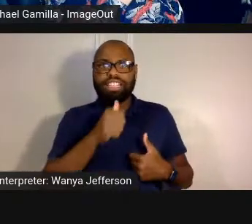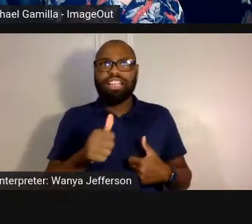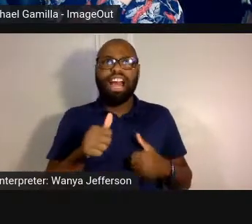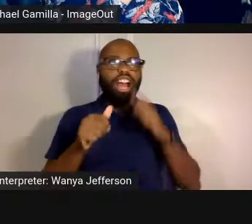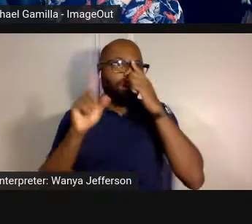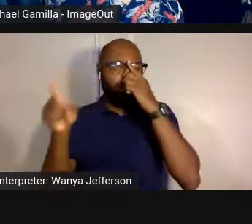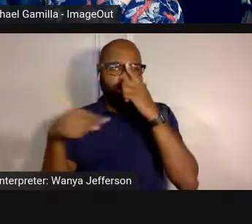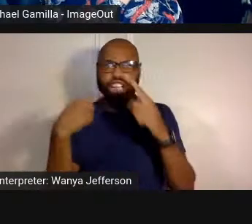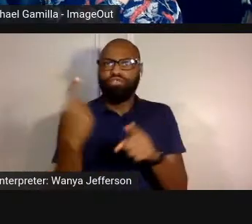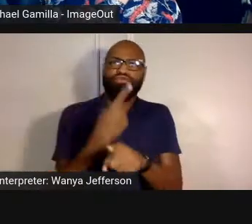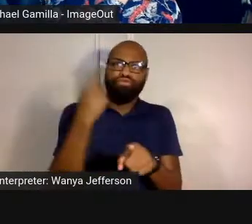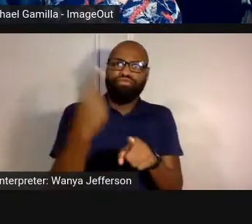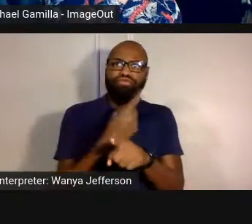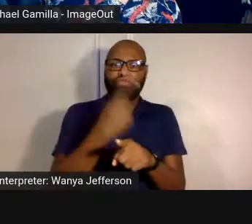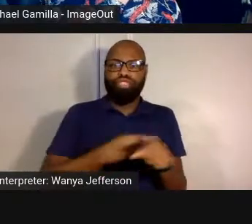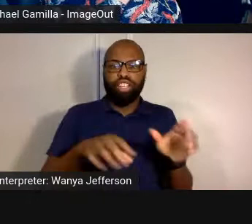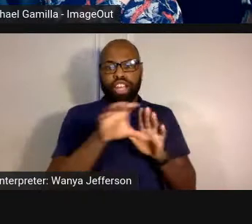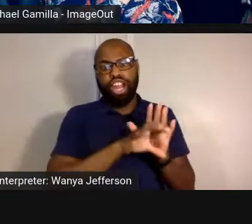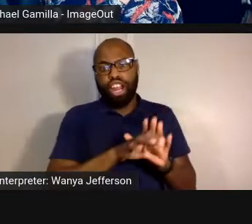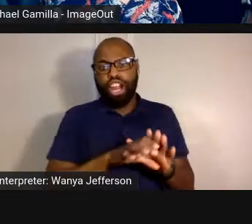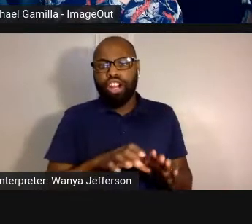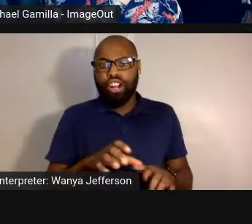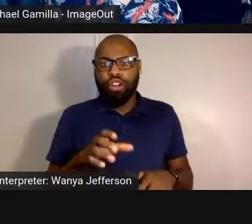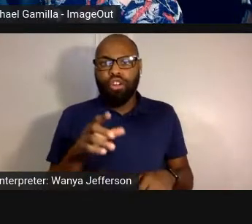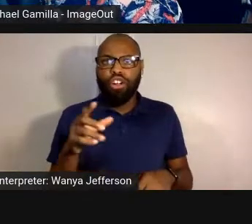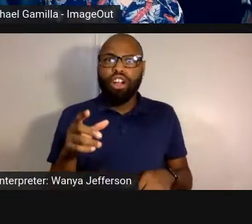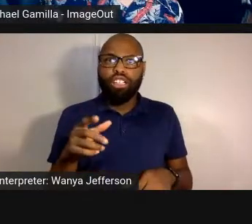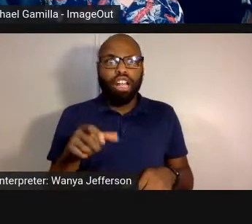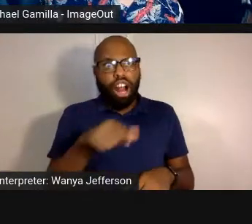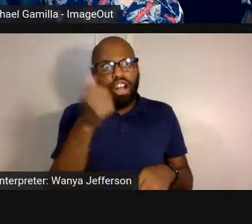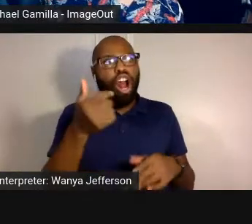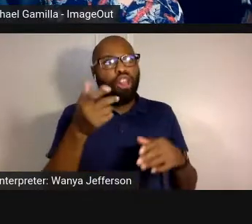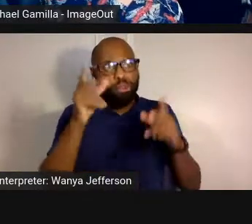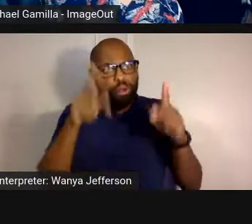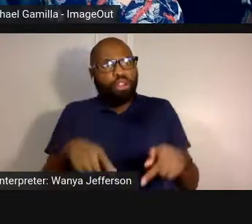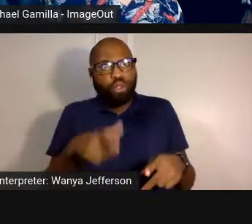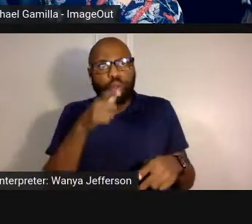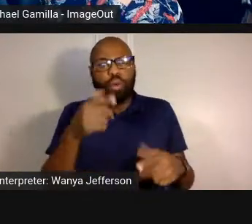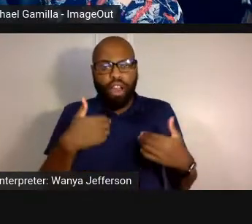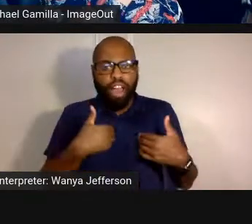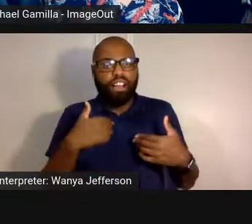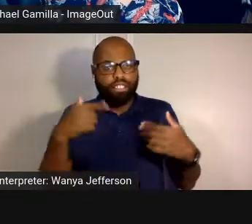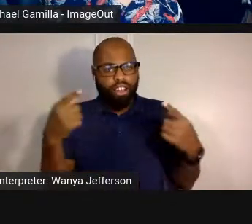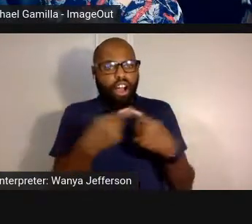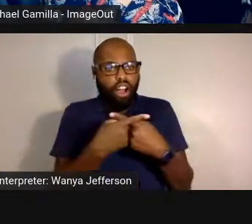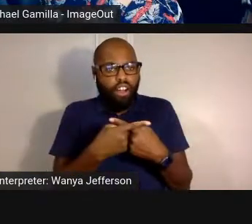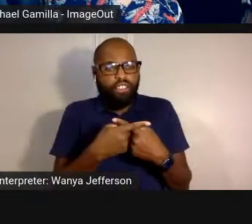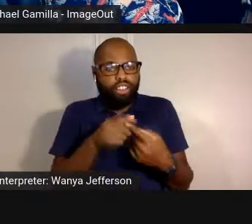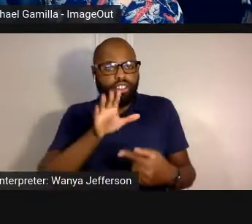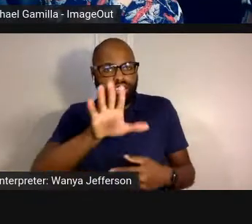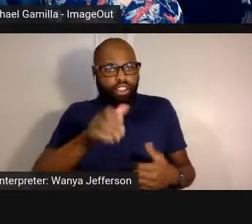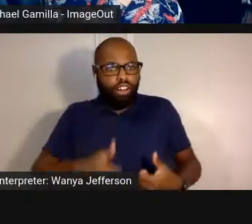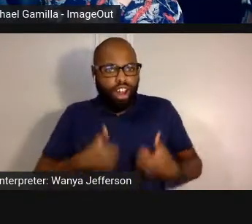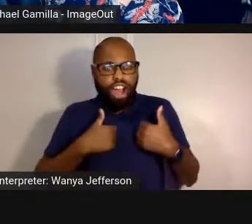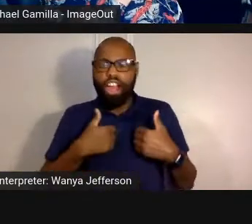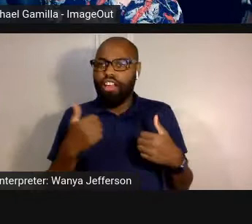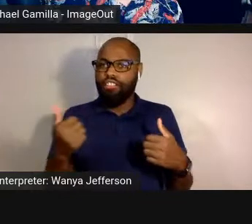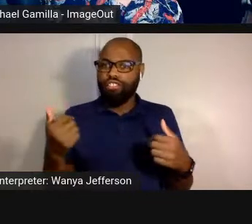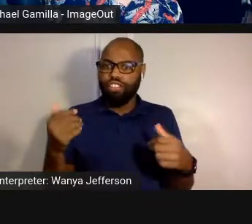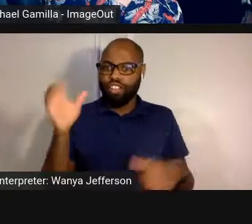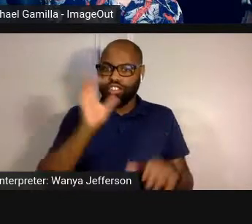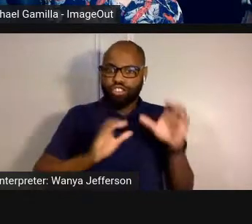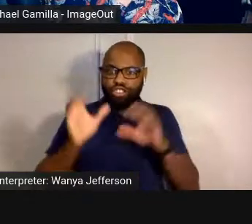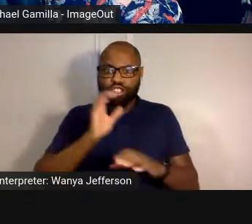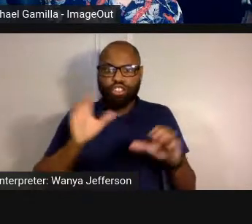It's just another human being that also has conflicts in their lives and that also is searching for freedom of